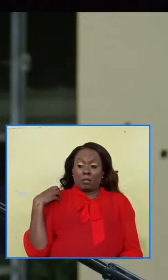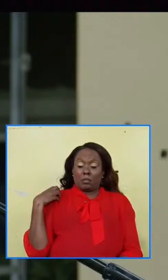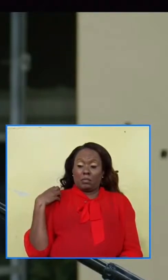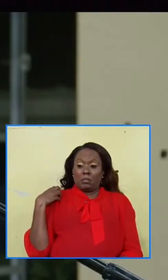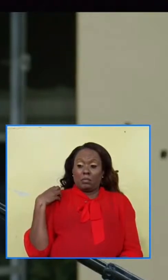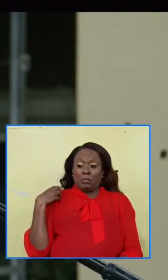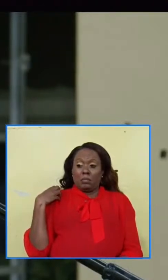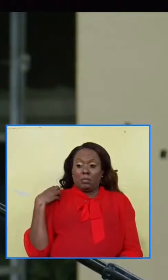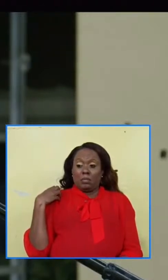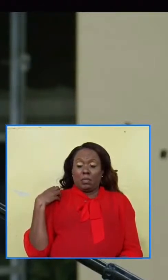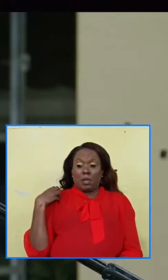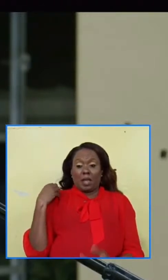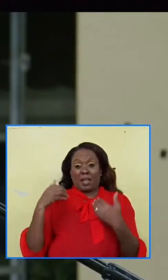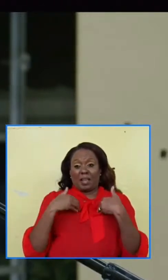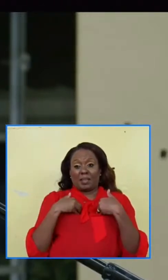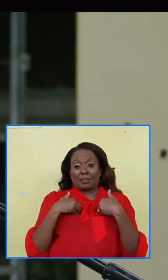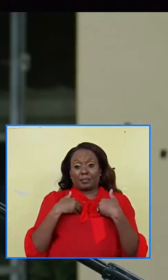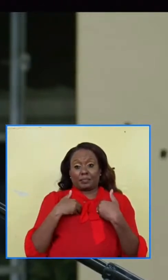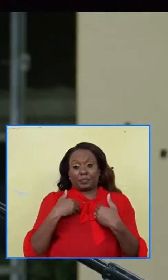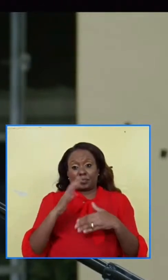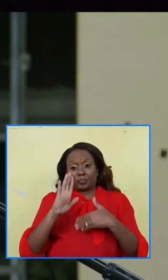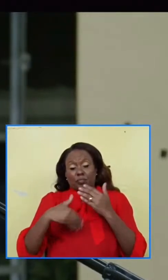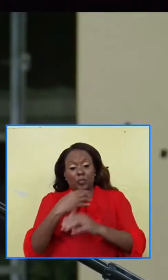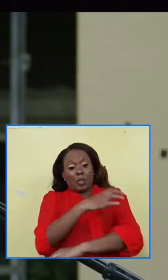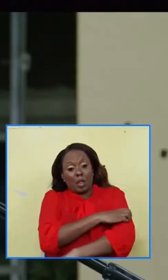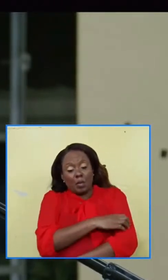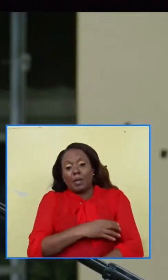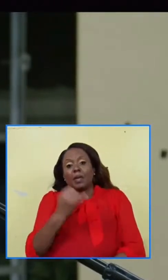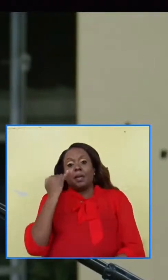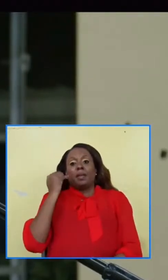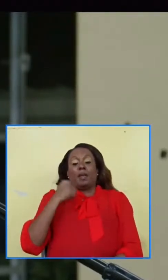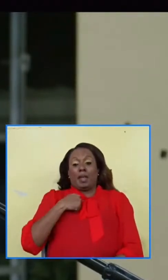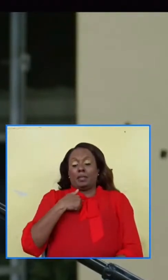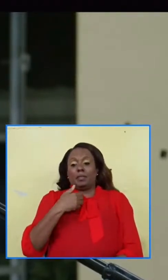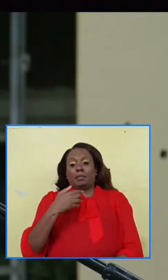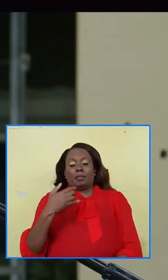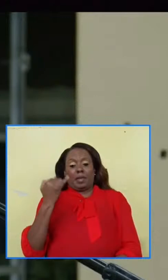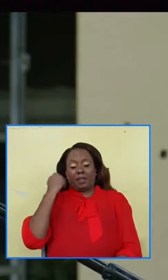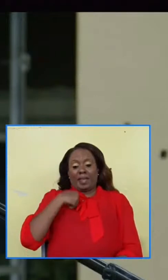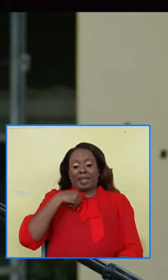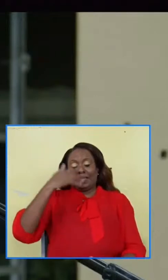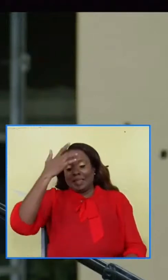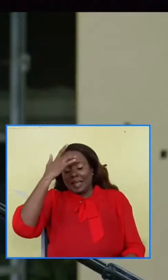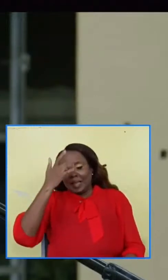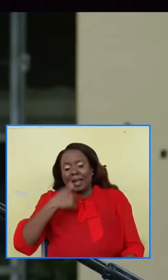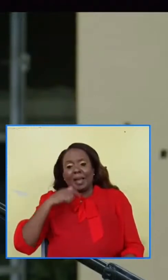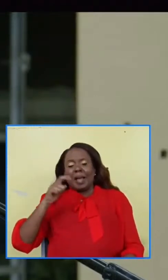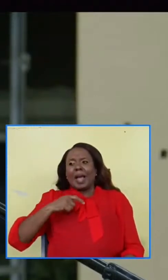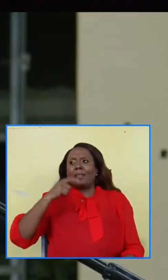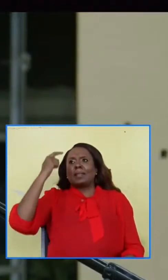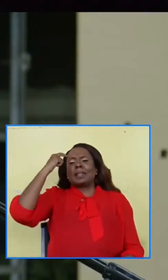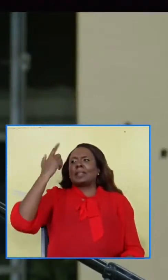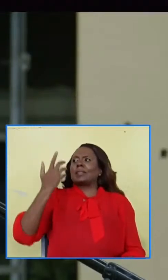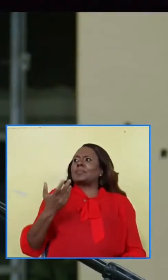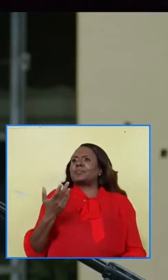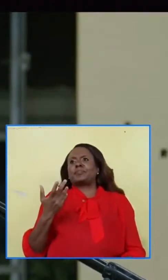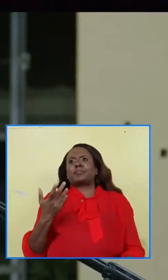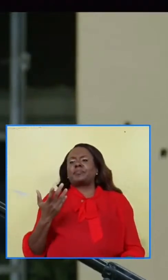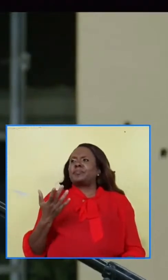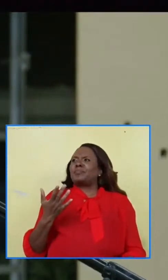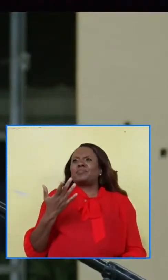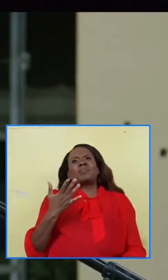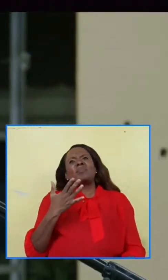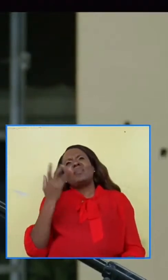toss-up. It is a toss-up. If I get sick, I have to no wonder if I'm even going to get anything, whether or